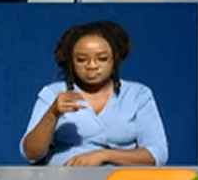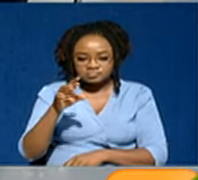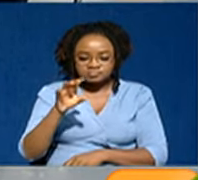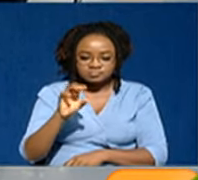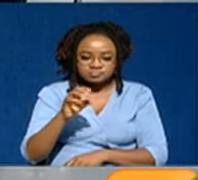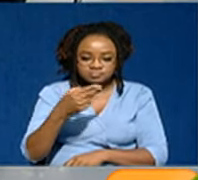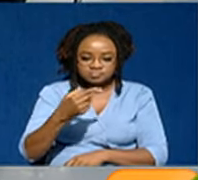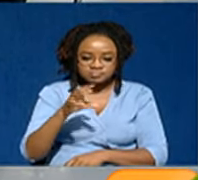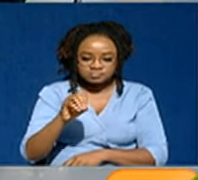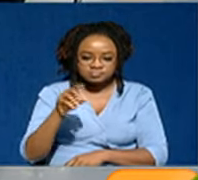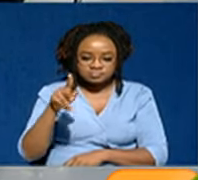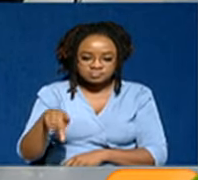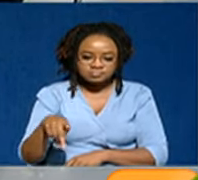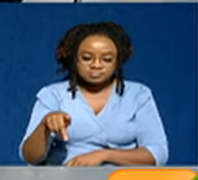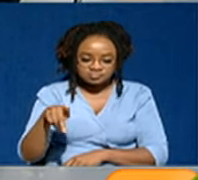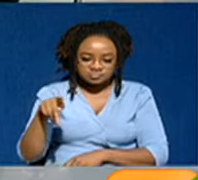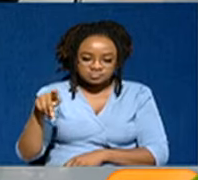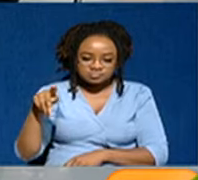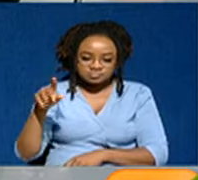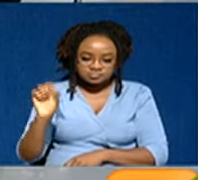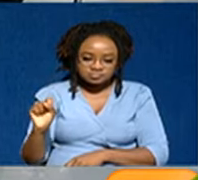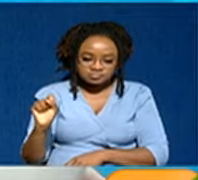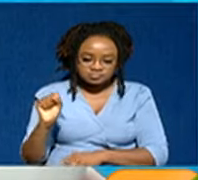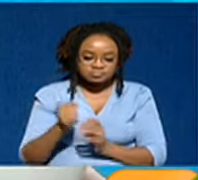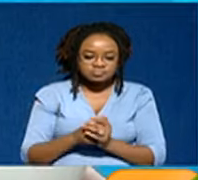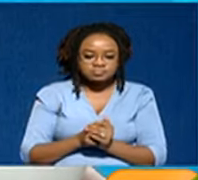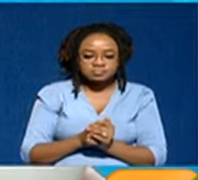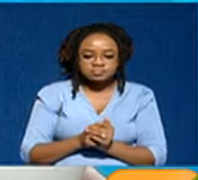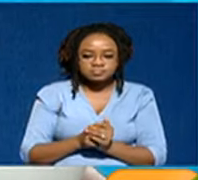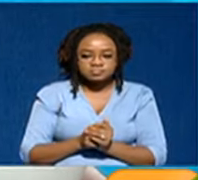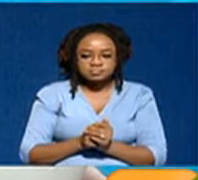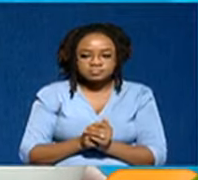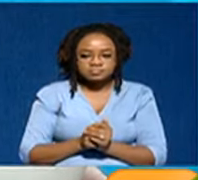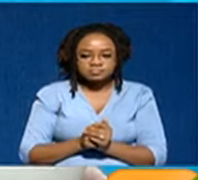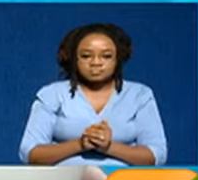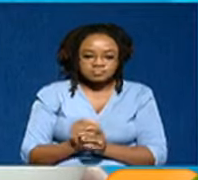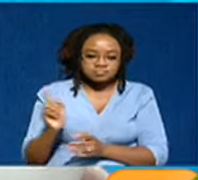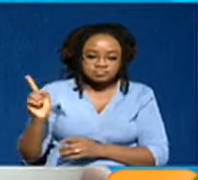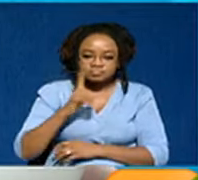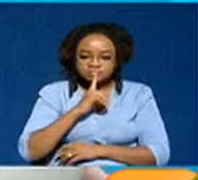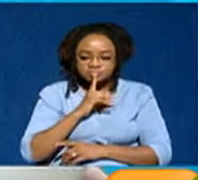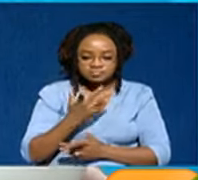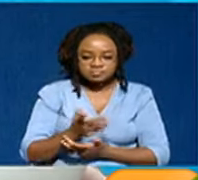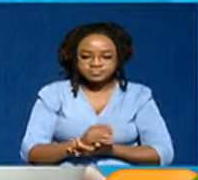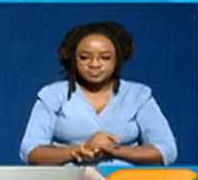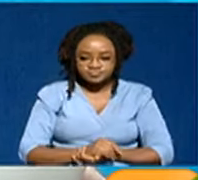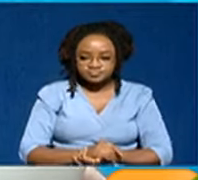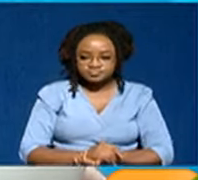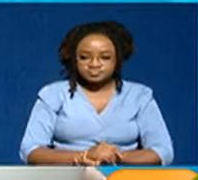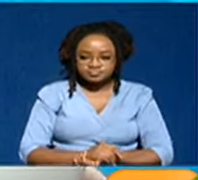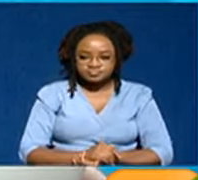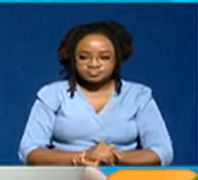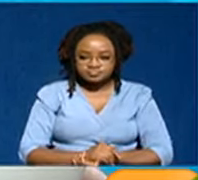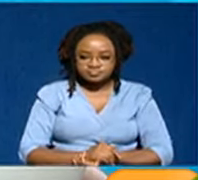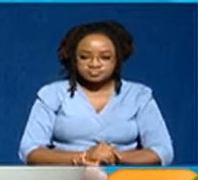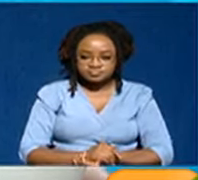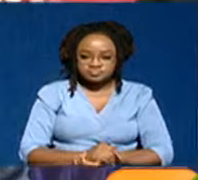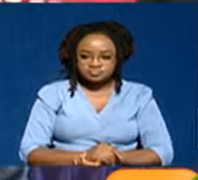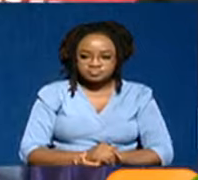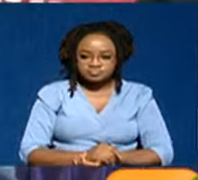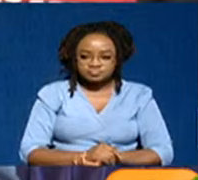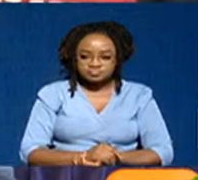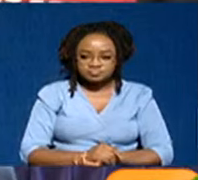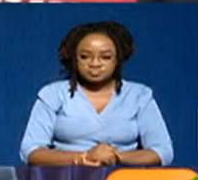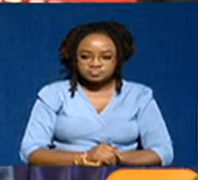the Tharaka-Nithi governor, and also the chair of the Council of Governors Health Committee. This is what they had to say in regards to this strike.